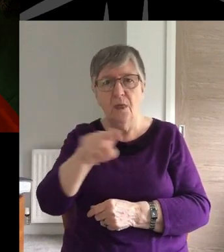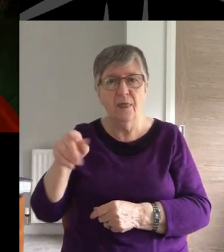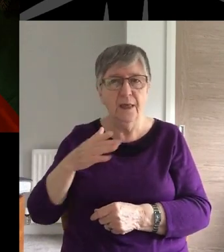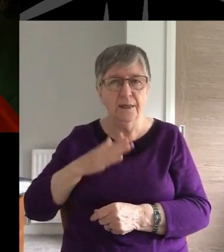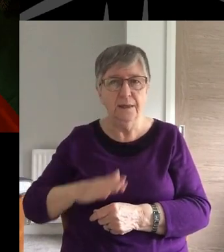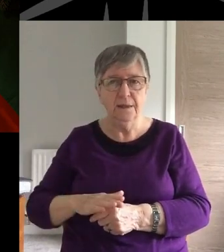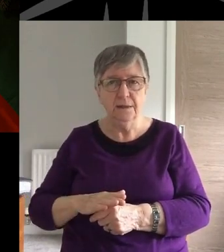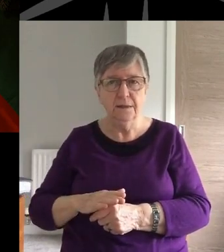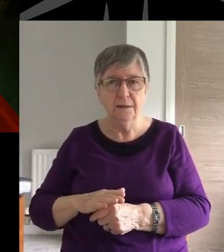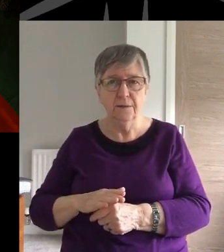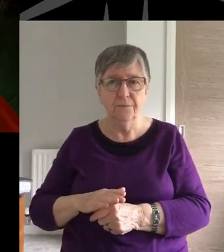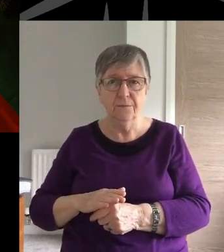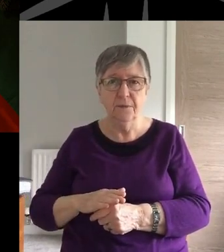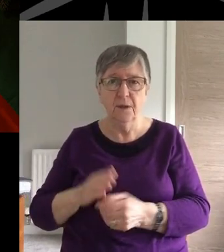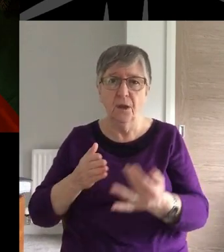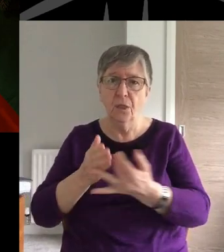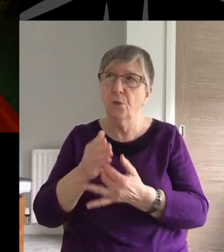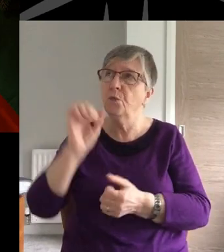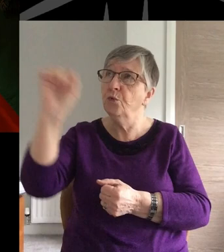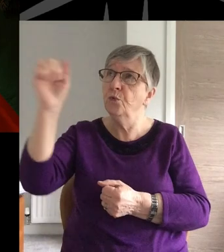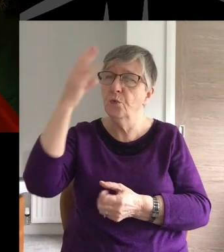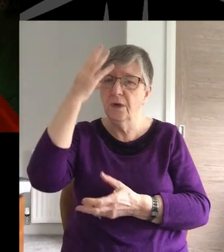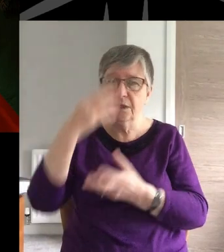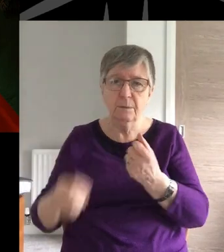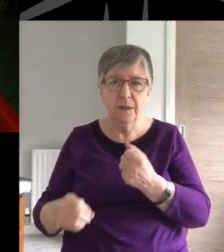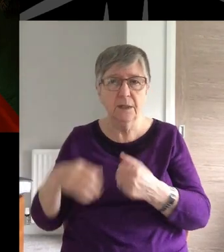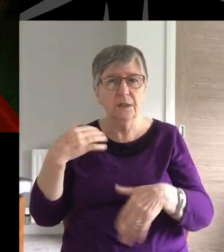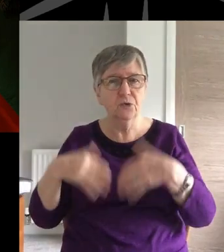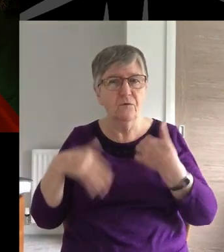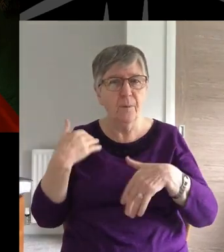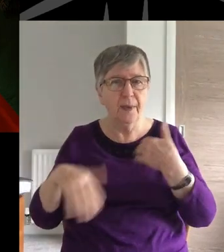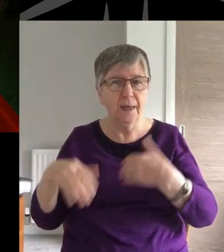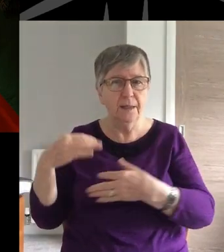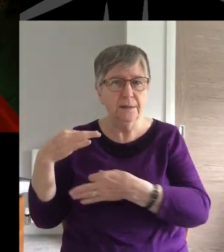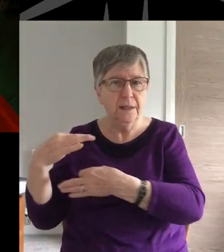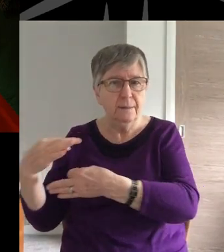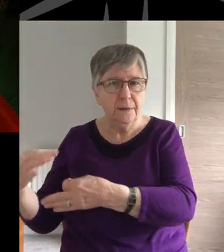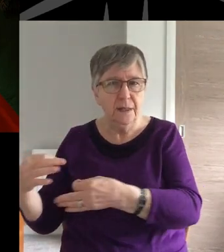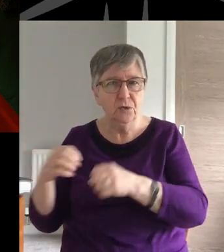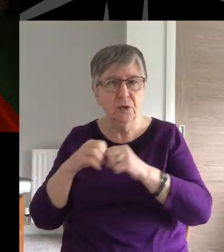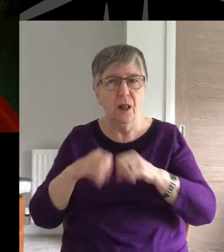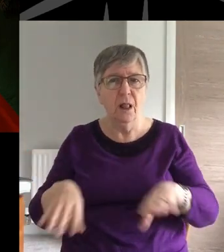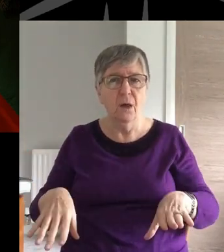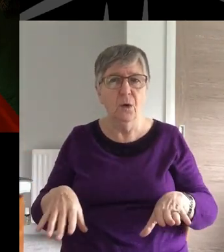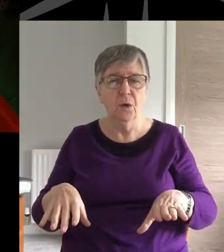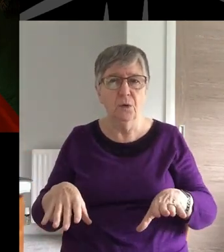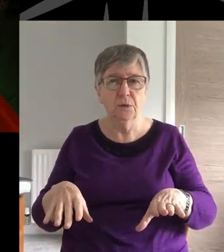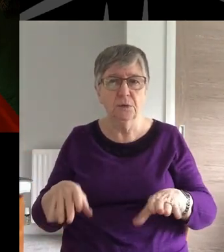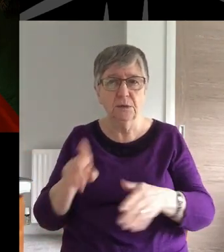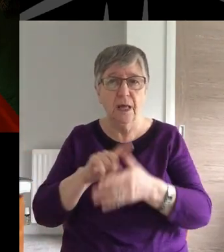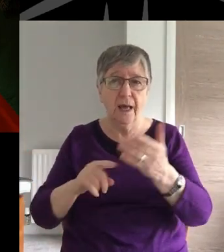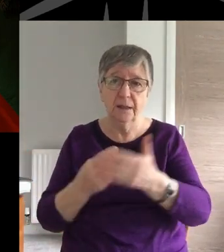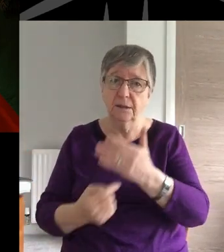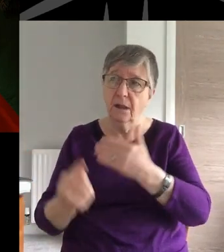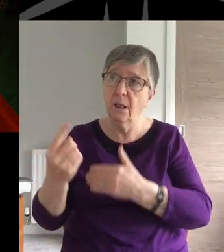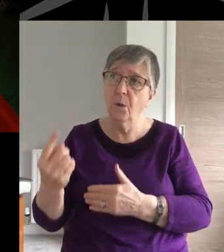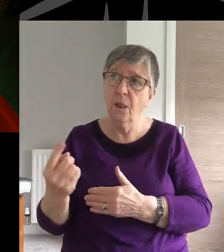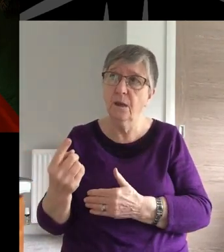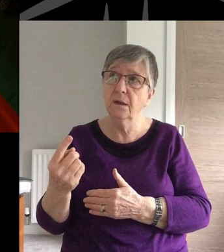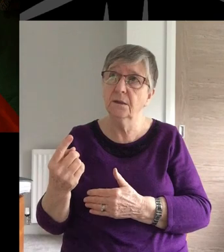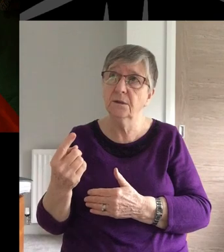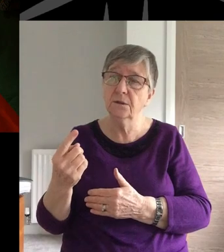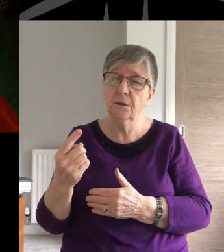assured by your own experience of pain, temptation, loss, and loneliness.